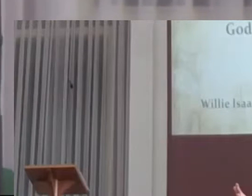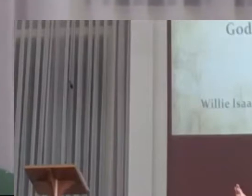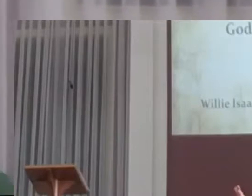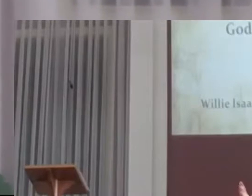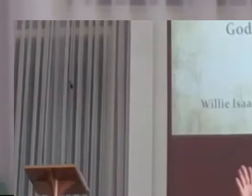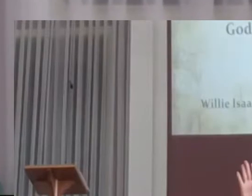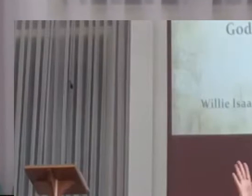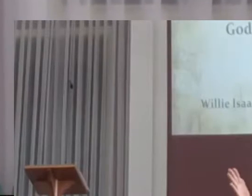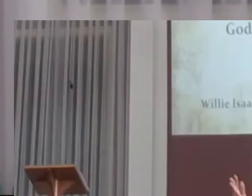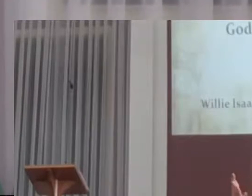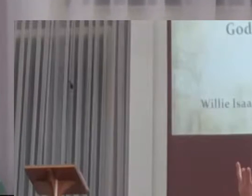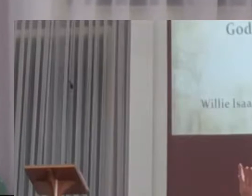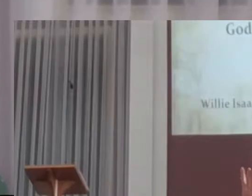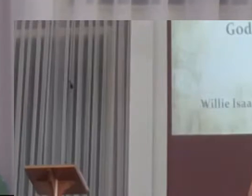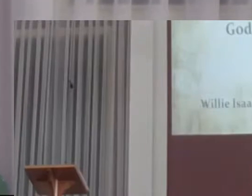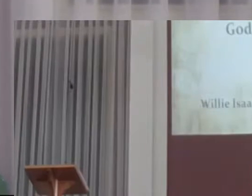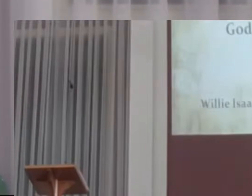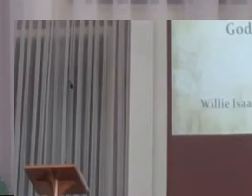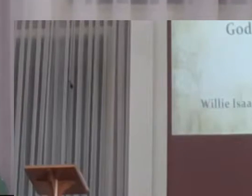a little too far.